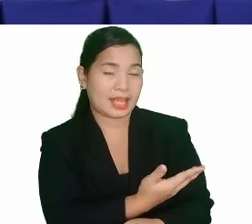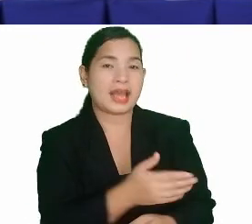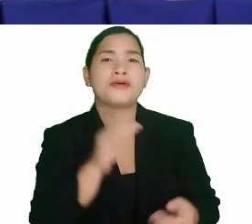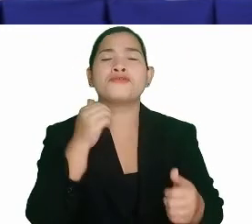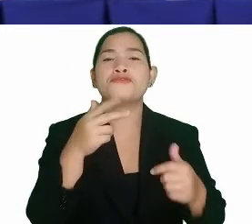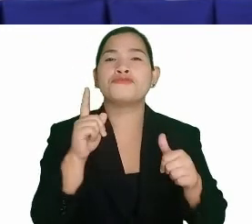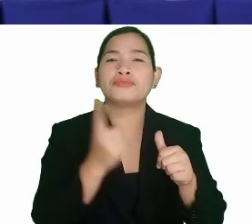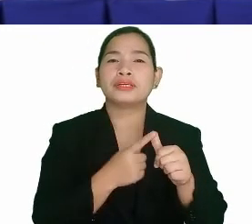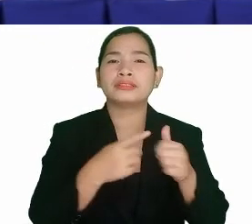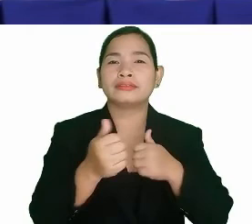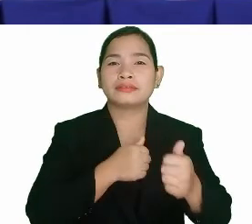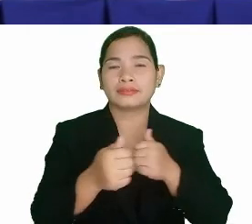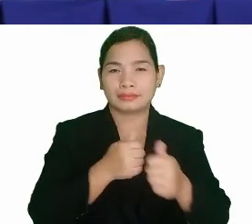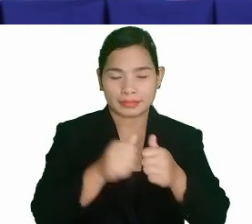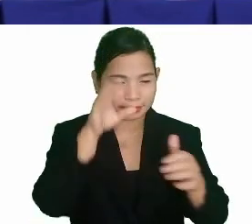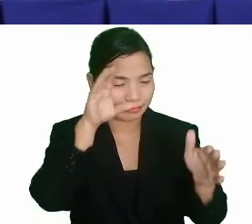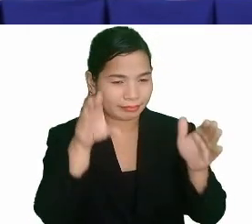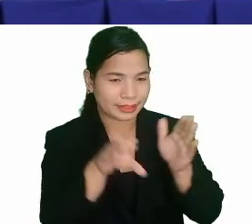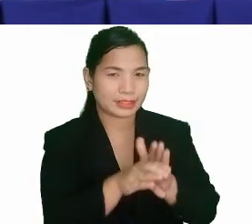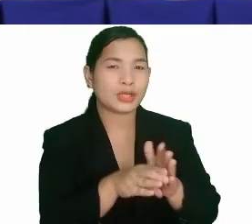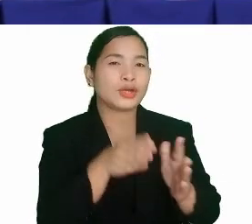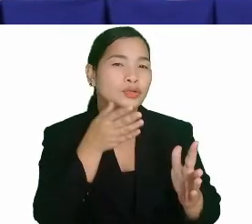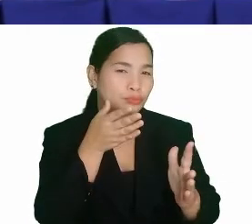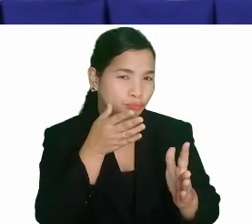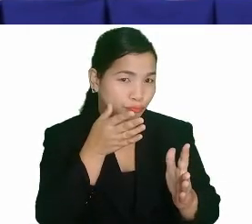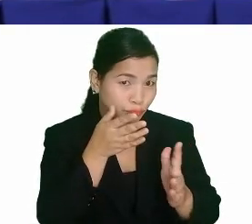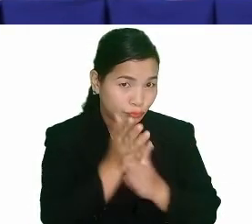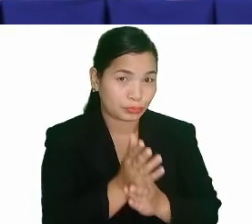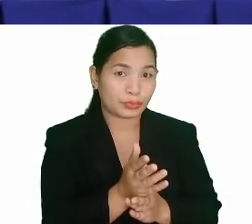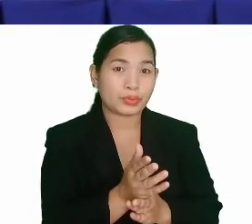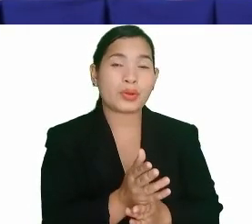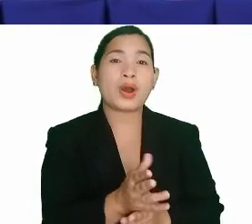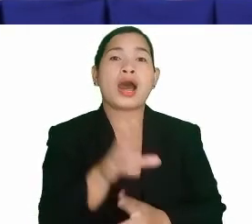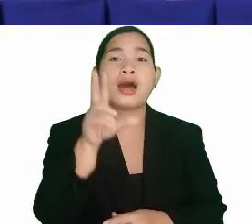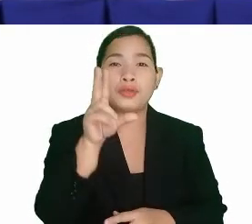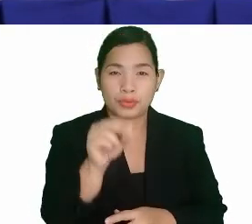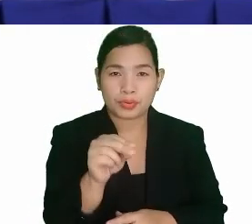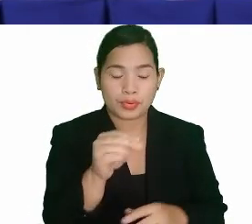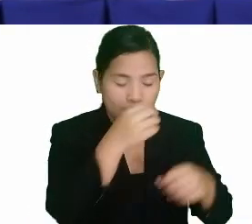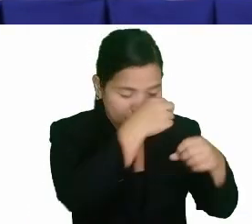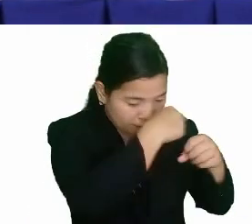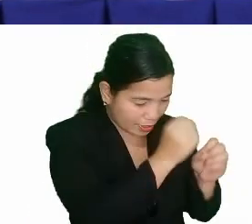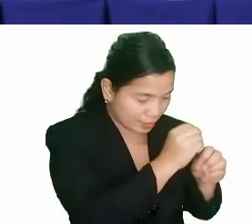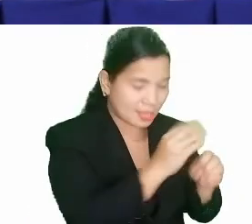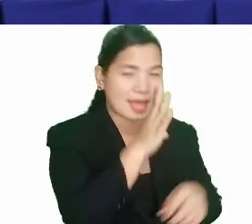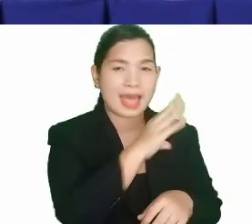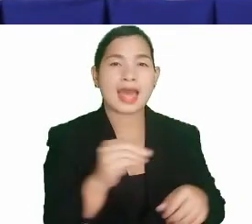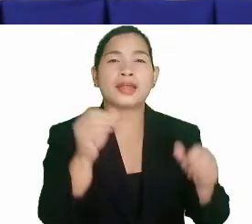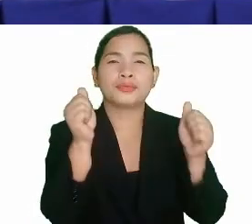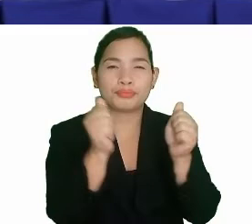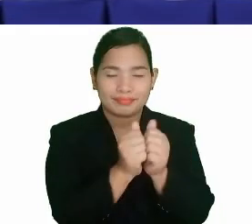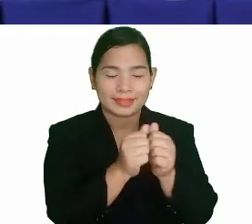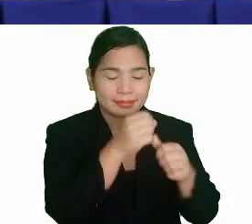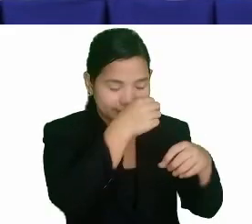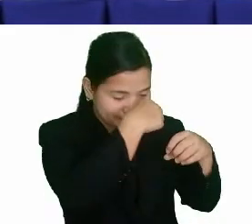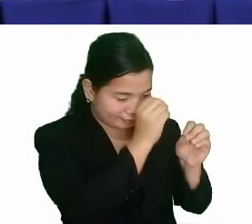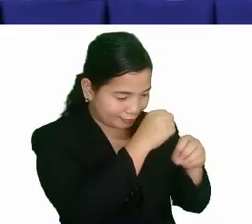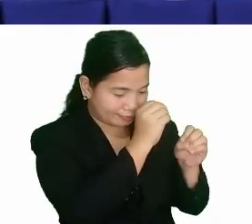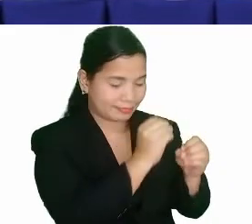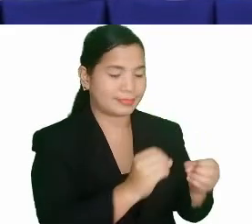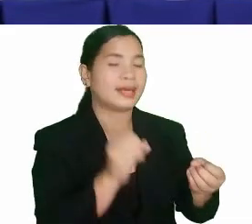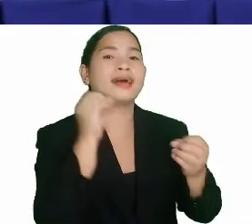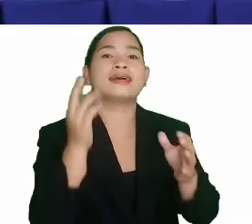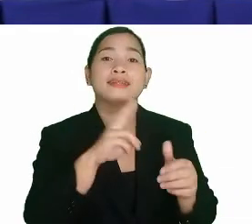compared the image of the object seen by the unaided eye and under the microscope, computed for